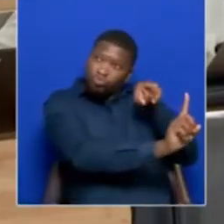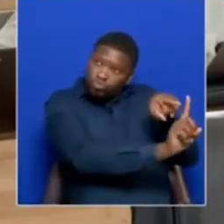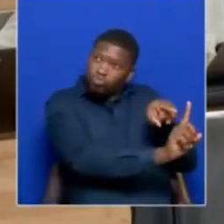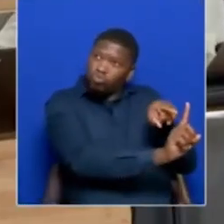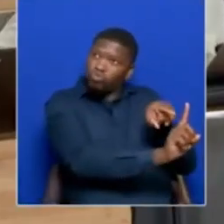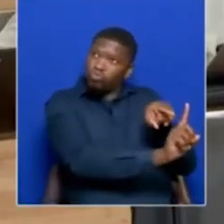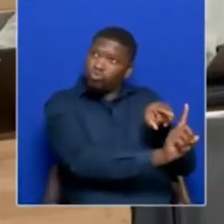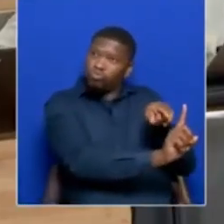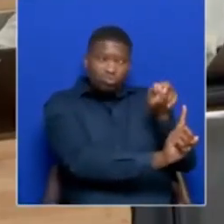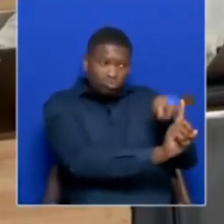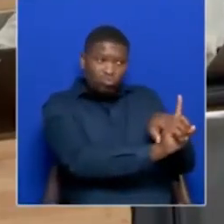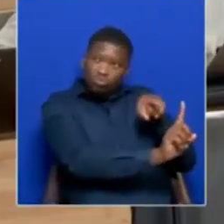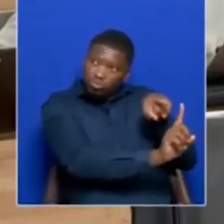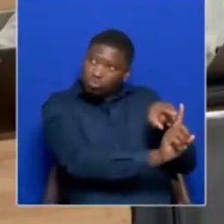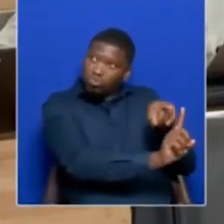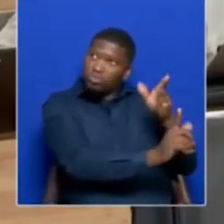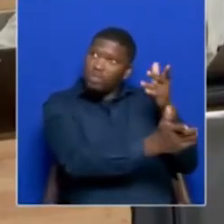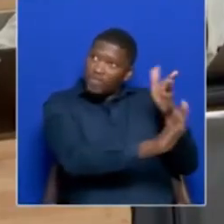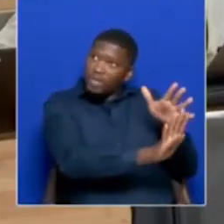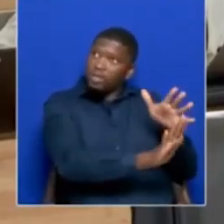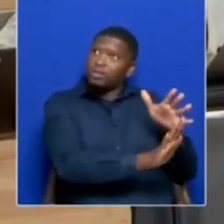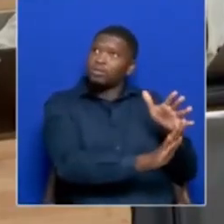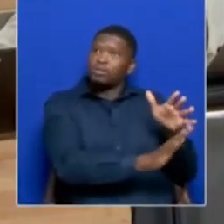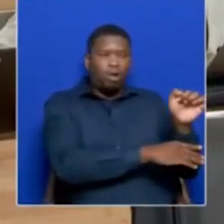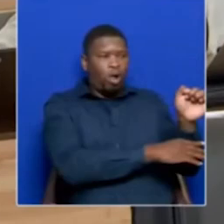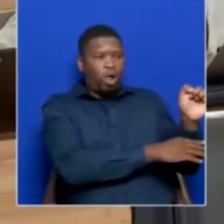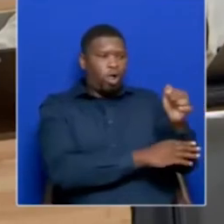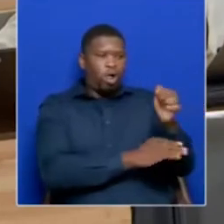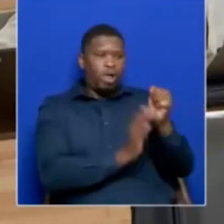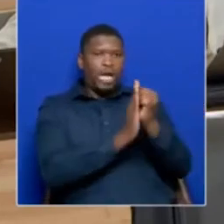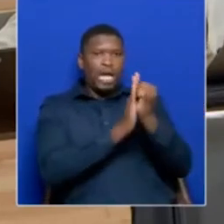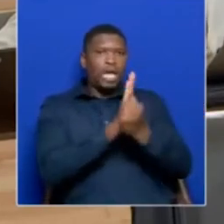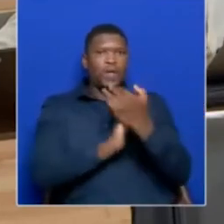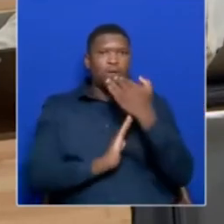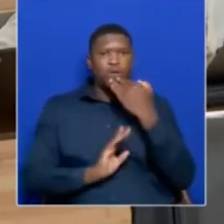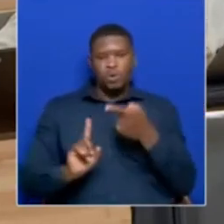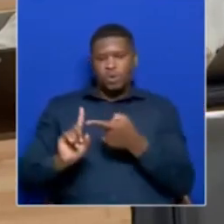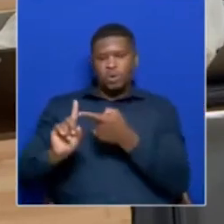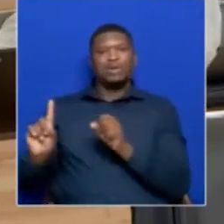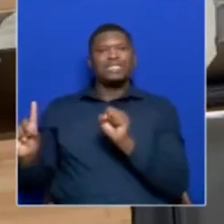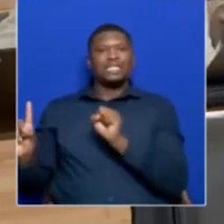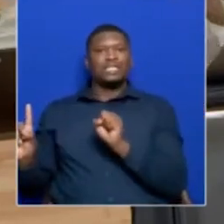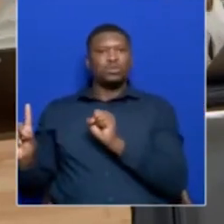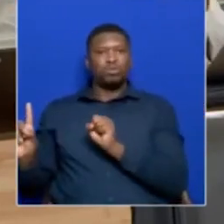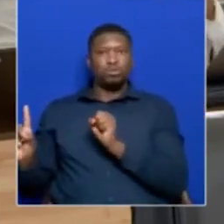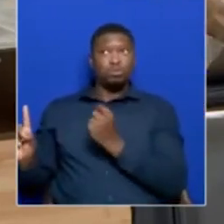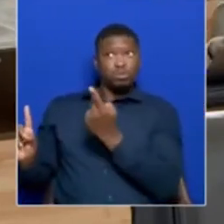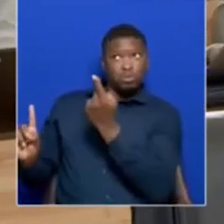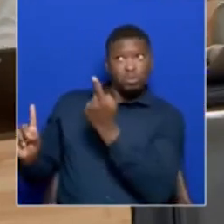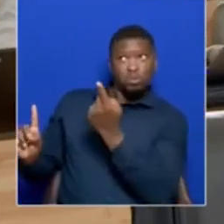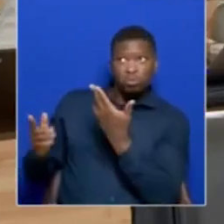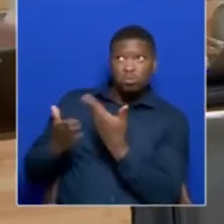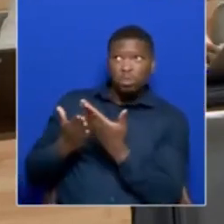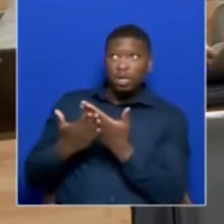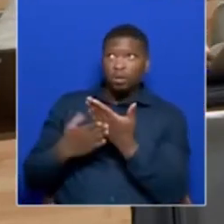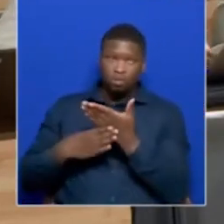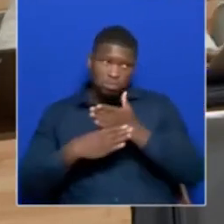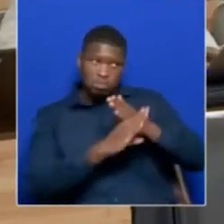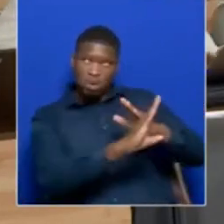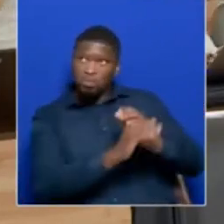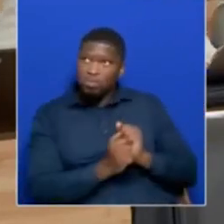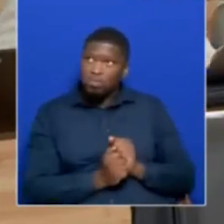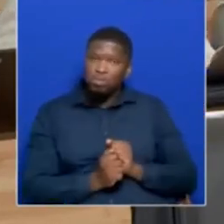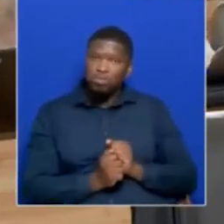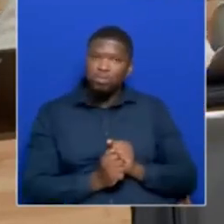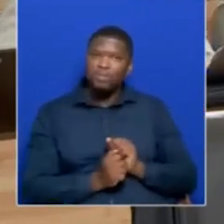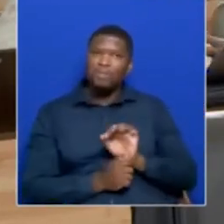is now hired to go and kill Mr. Makaka. Can we block him? On Monday the 3rd, I also called the colonel